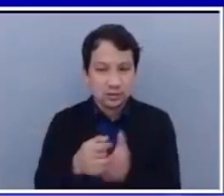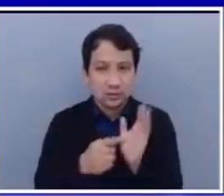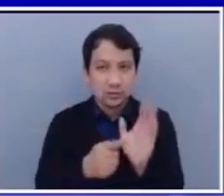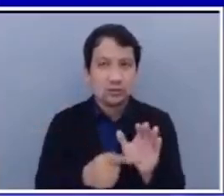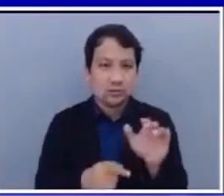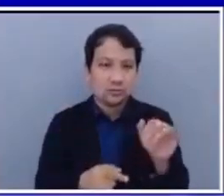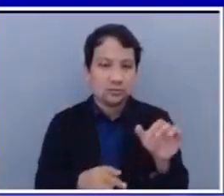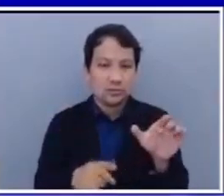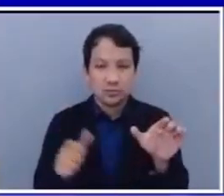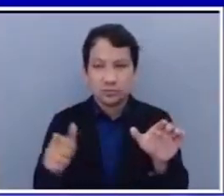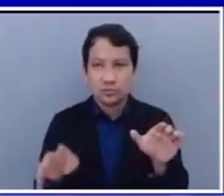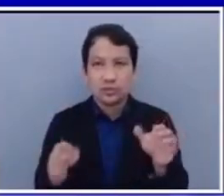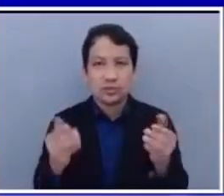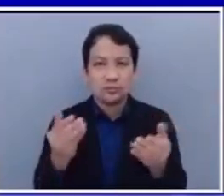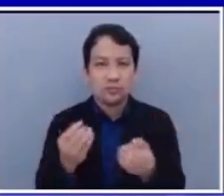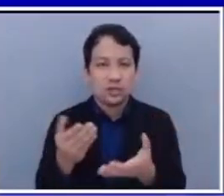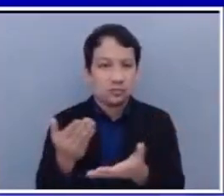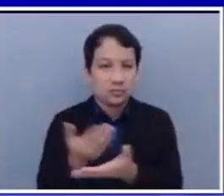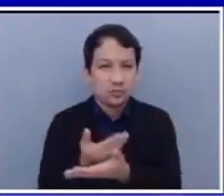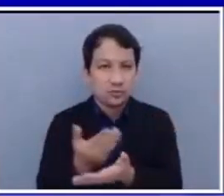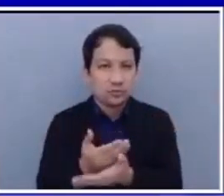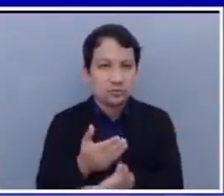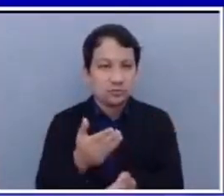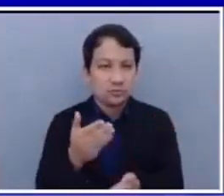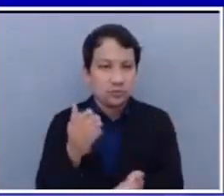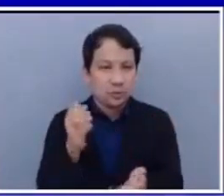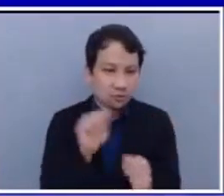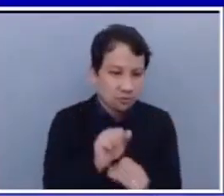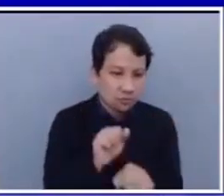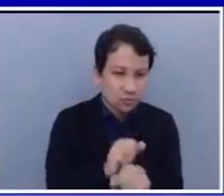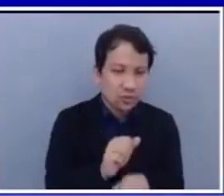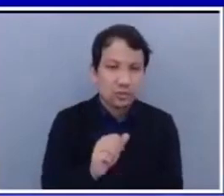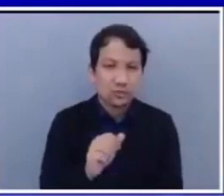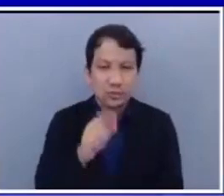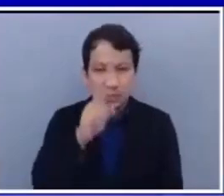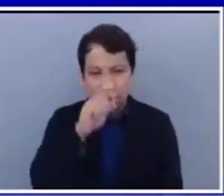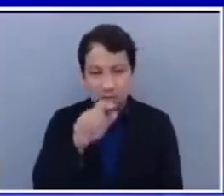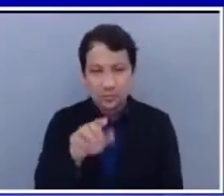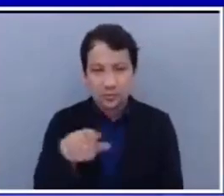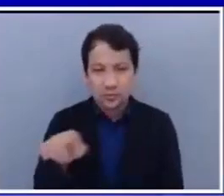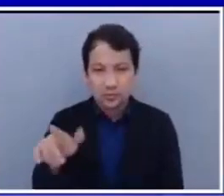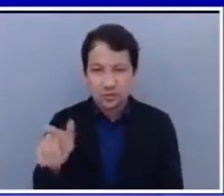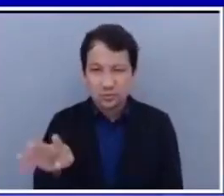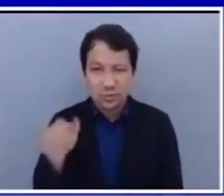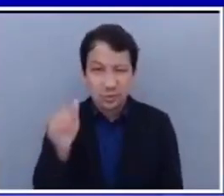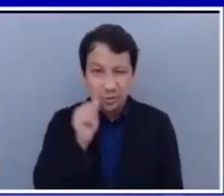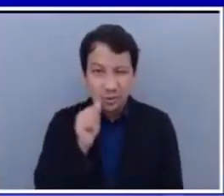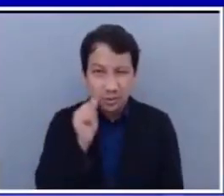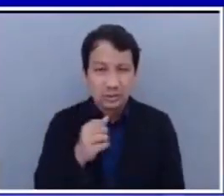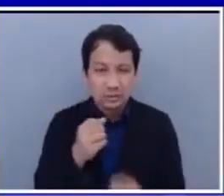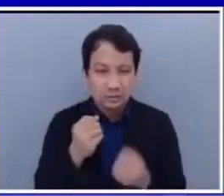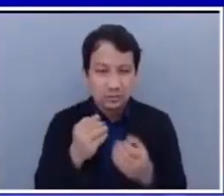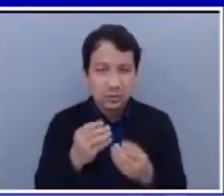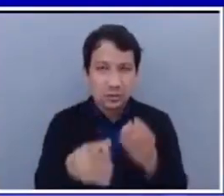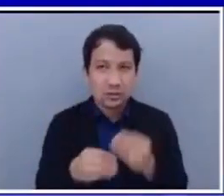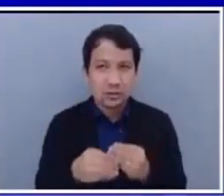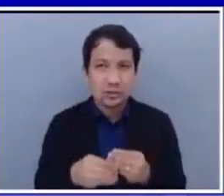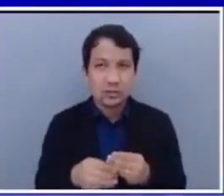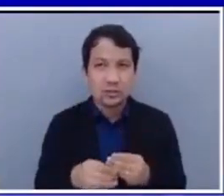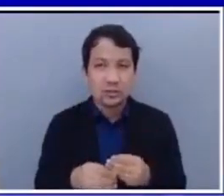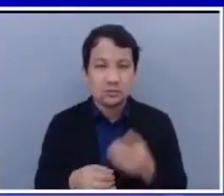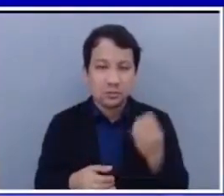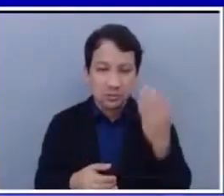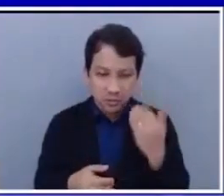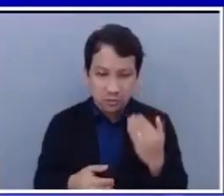maraming new entrant na female, age 15 to 24. Pero unfortunately, mas maraming naging unemployed sa kanila compared dun sa